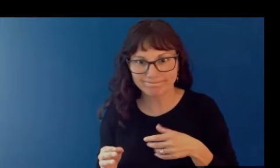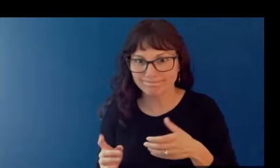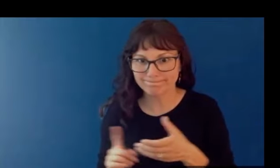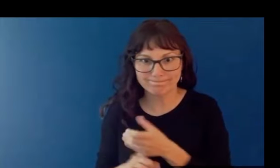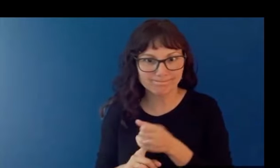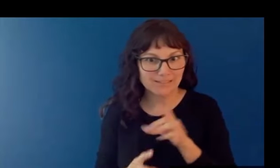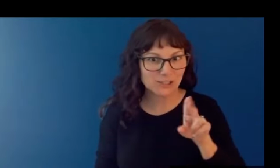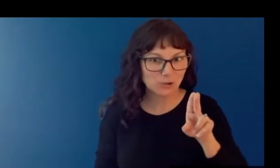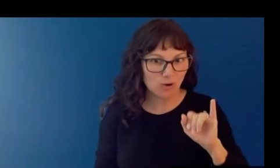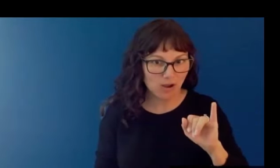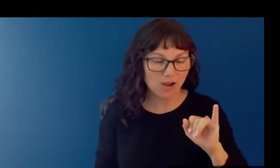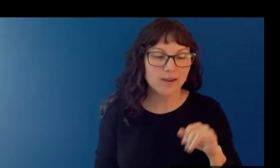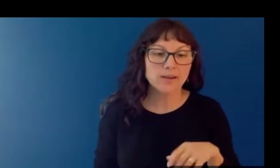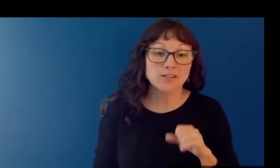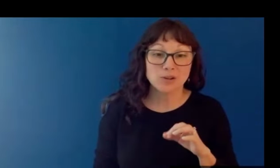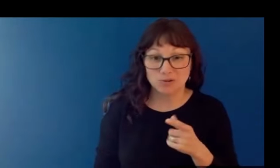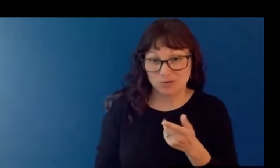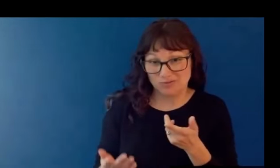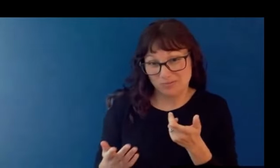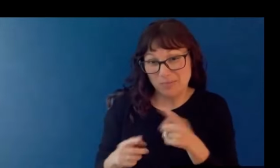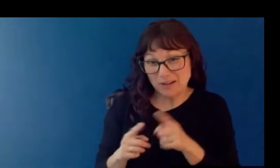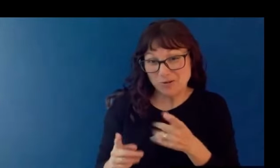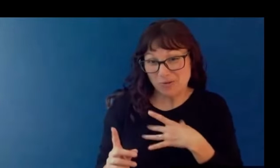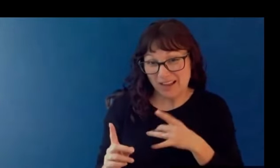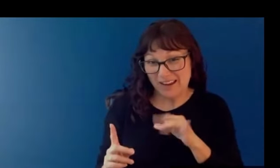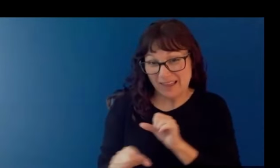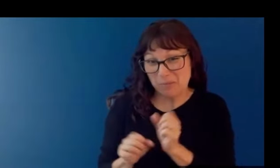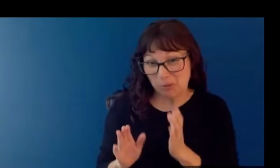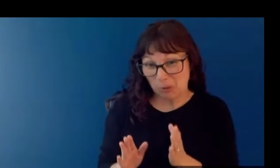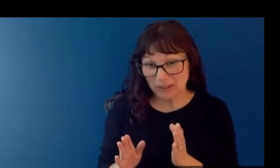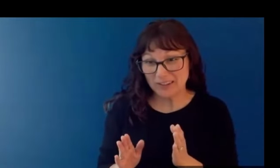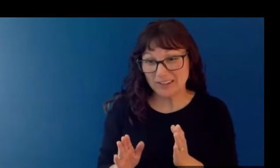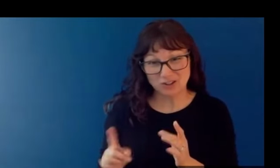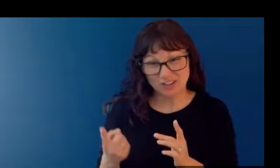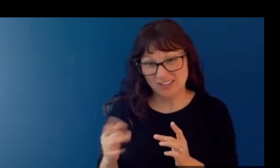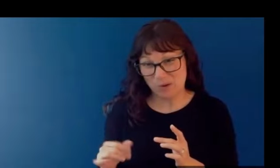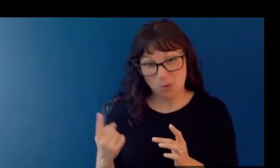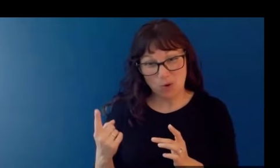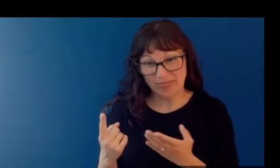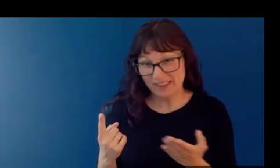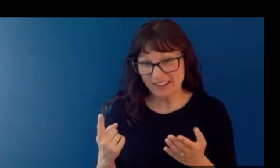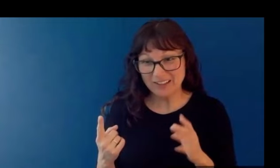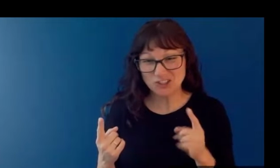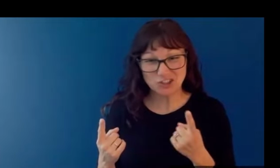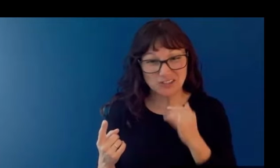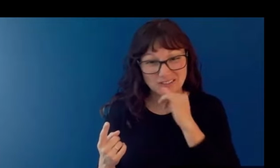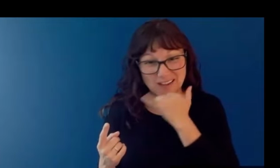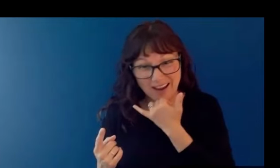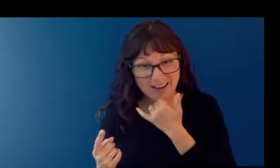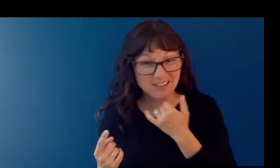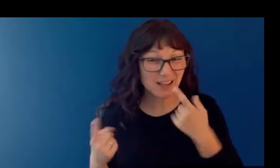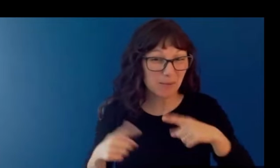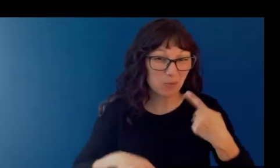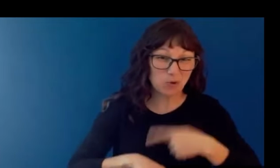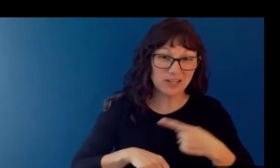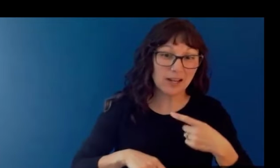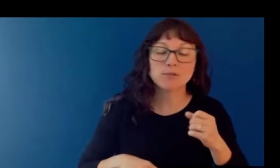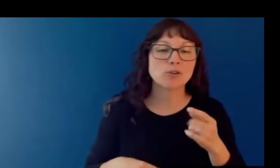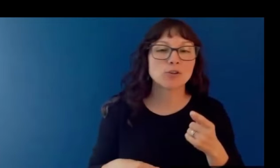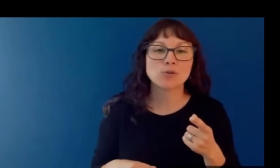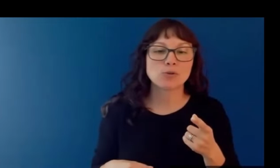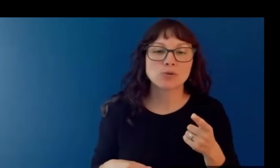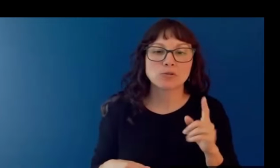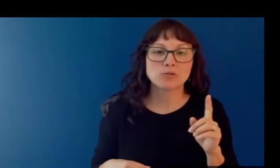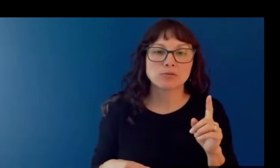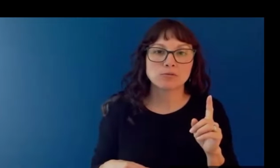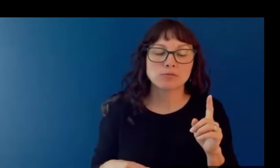so but you really like this employee, other than that, a great employee, it was just a lapse, a one-time thing. So you're just not telling